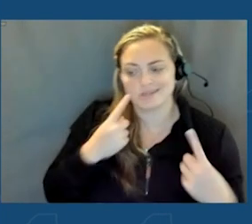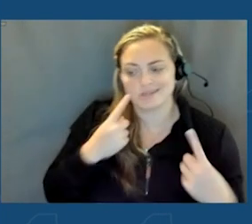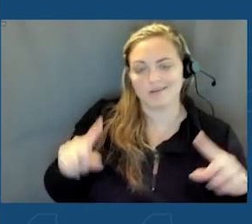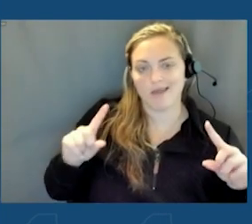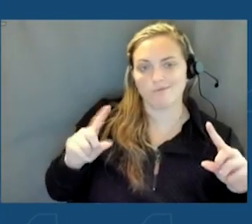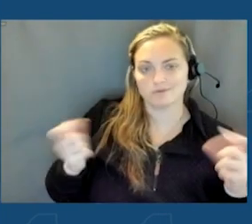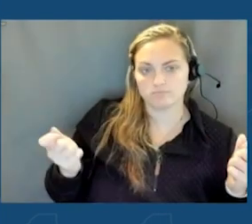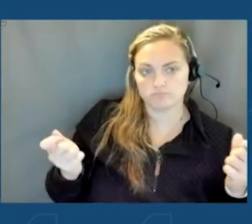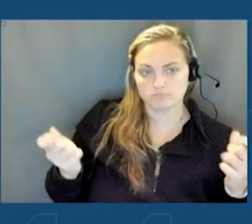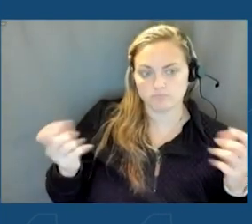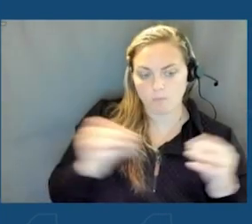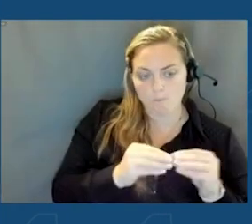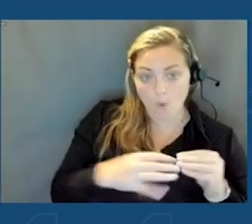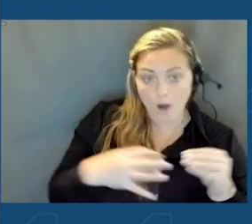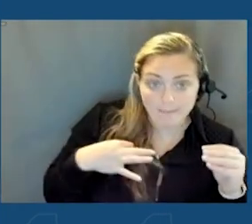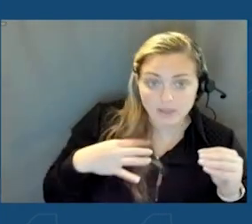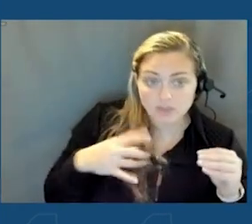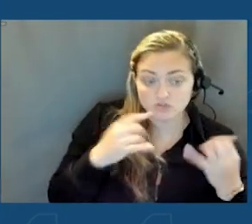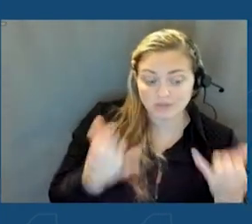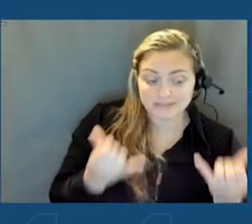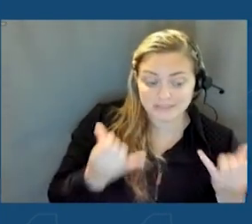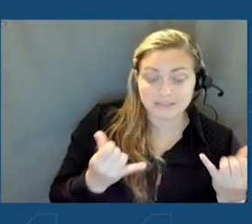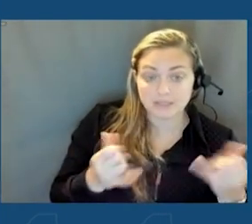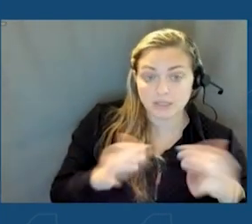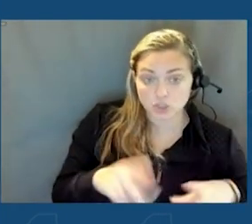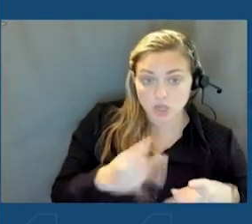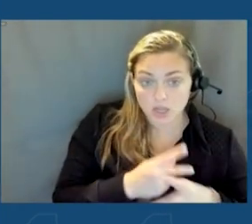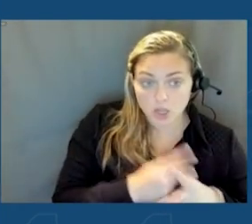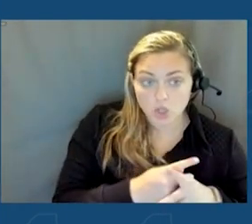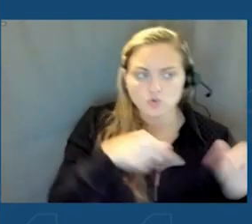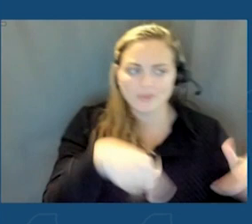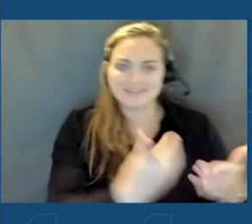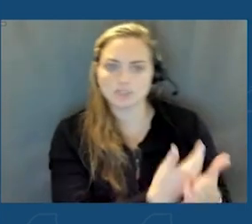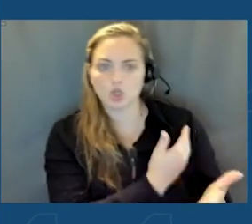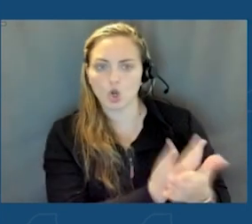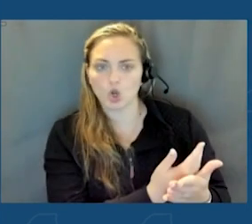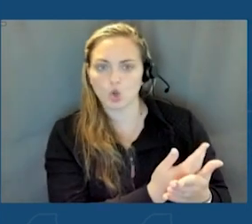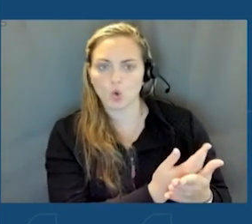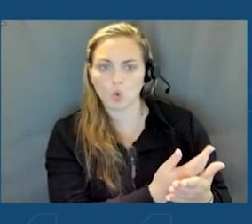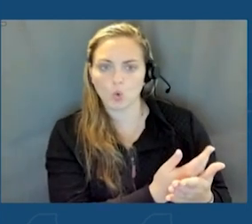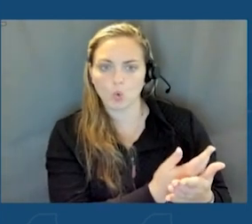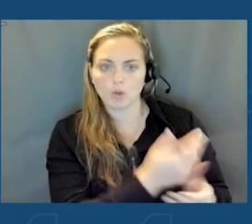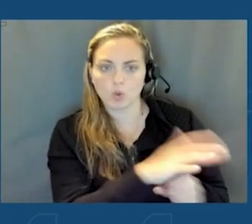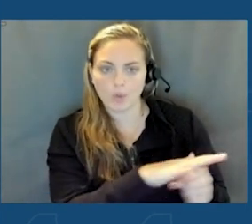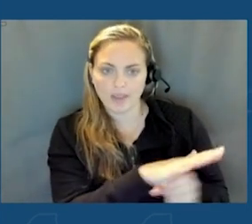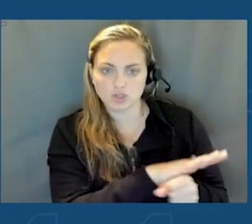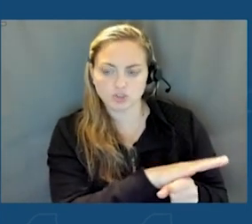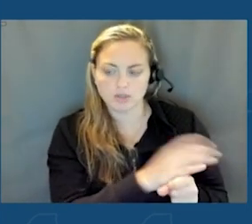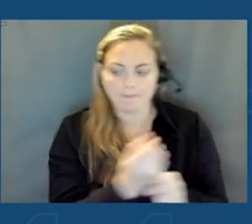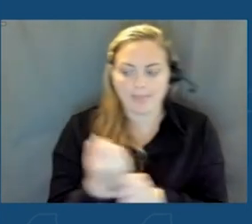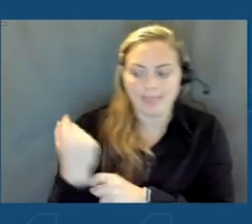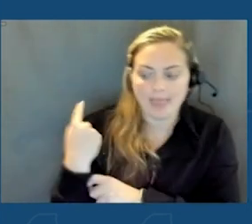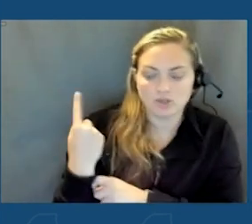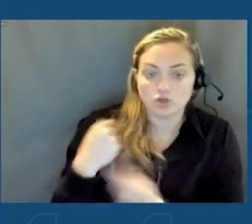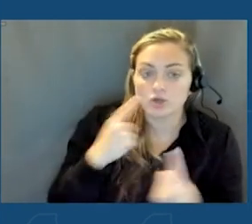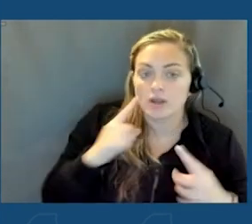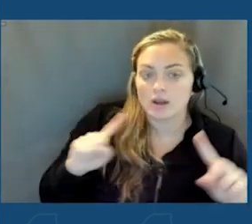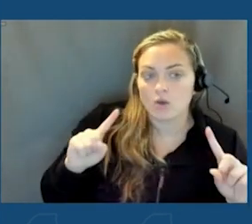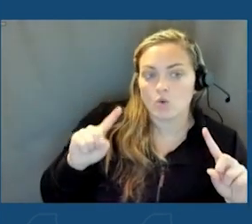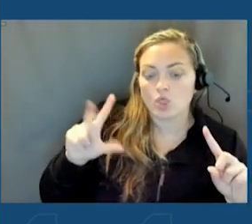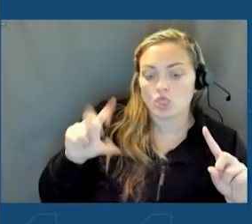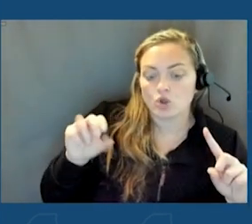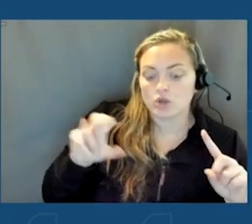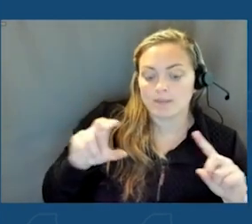applications for existing child. Today we talk about brand new facilities, brand new locations. Last year we announced over $30